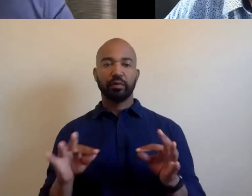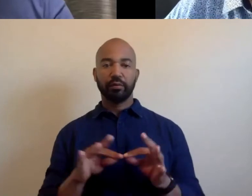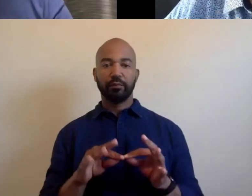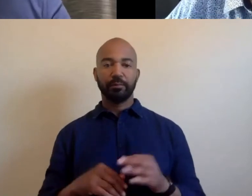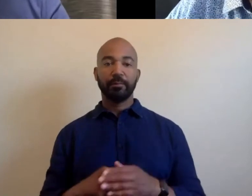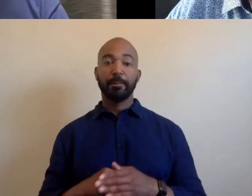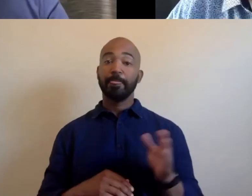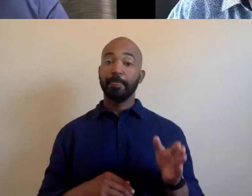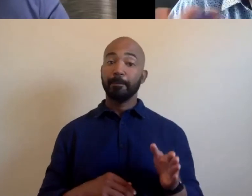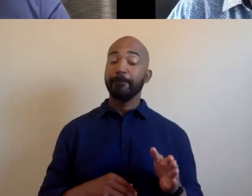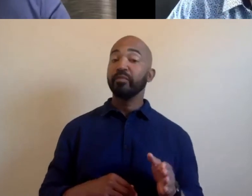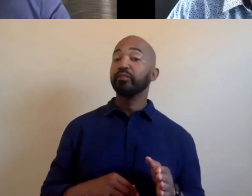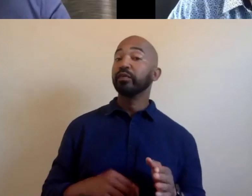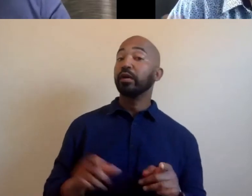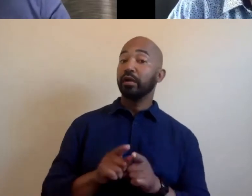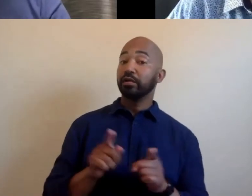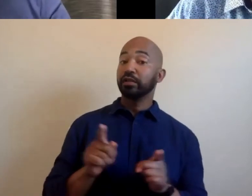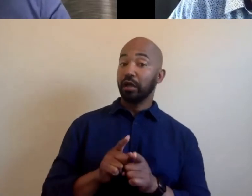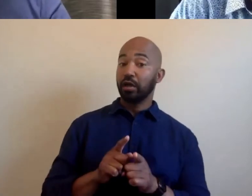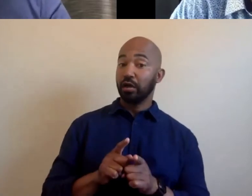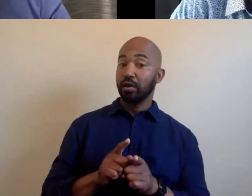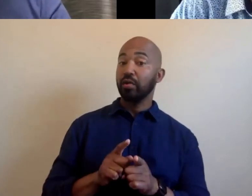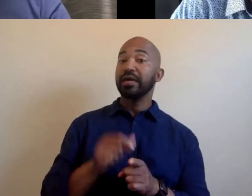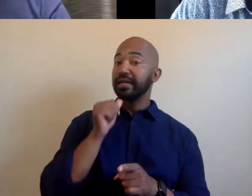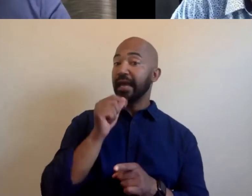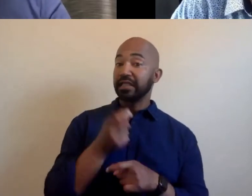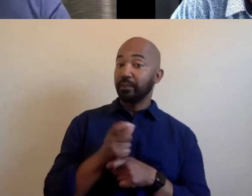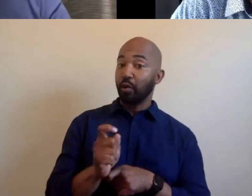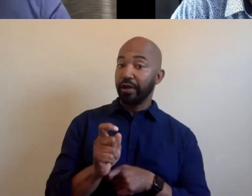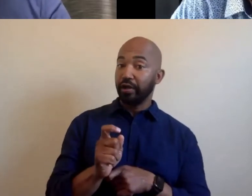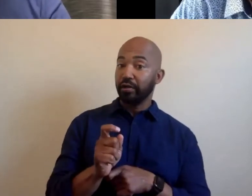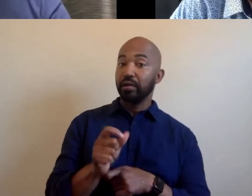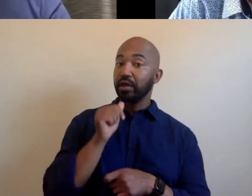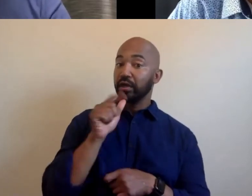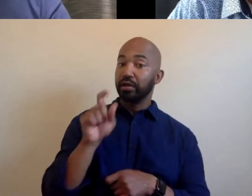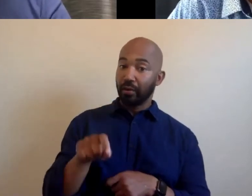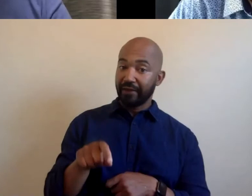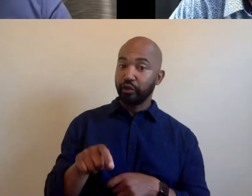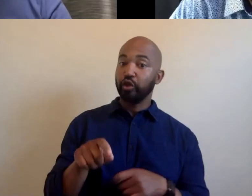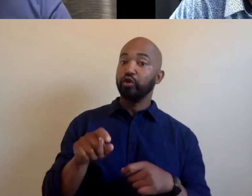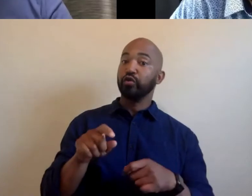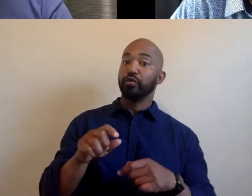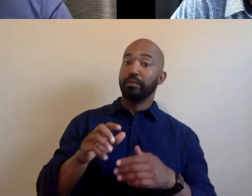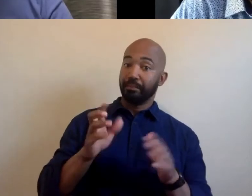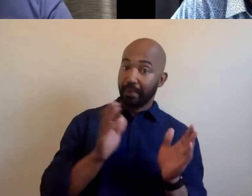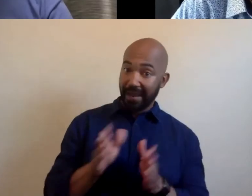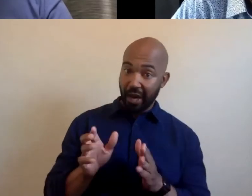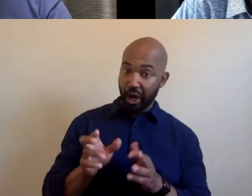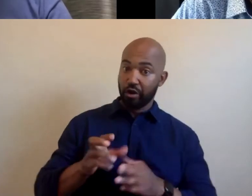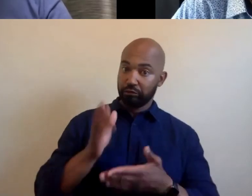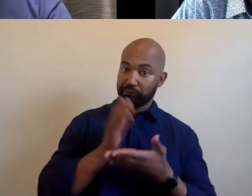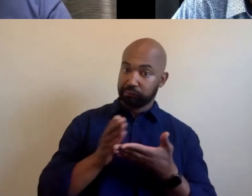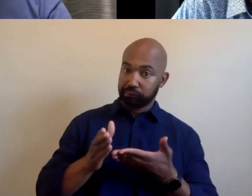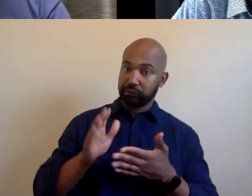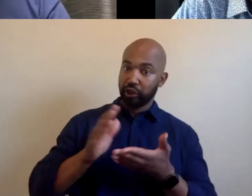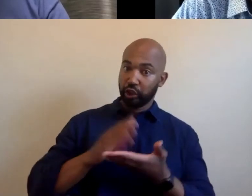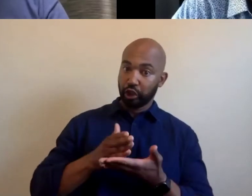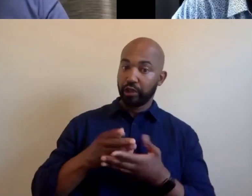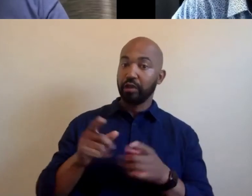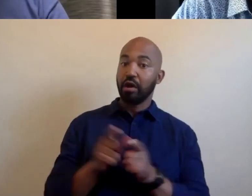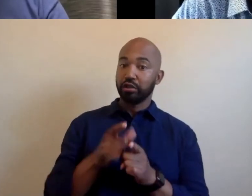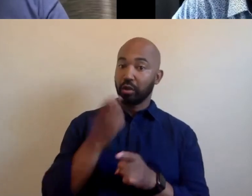spoiling, it sounds like too. So like it's prepared and not going to spoil. I didn't mean to interrupt you. Yeah, you know what? I would say